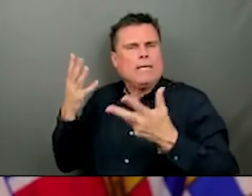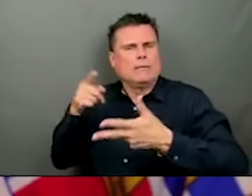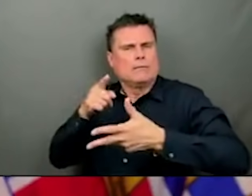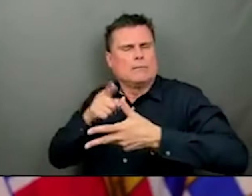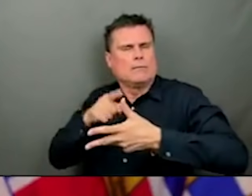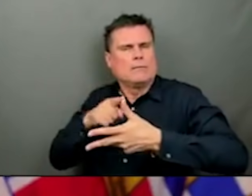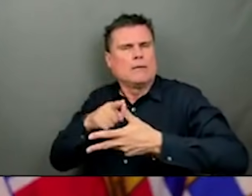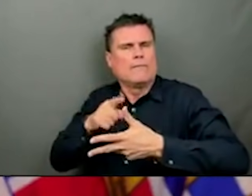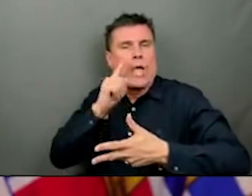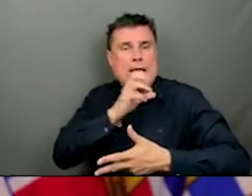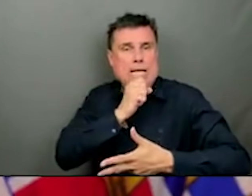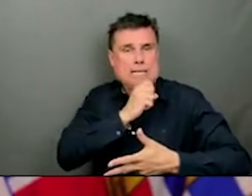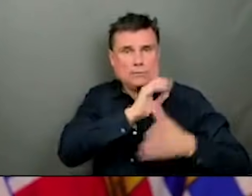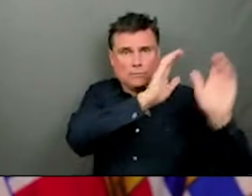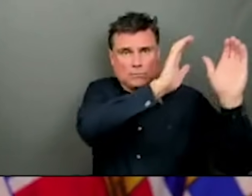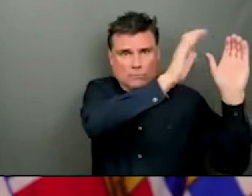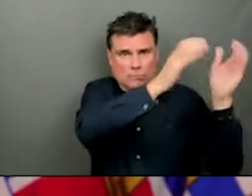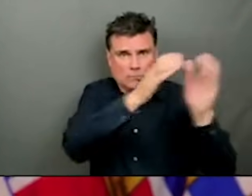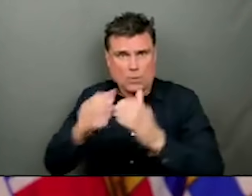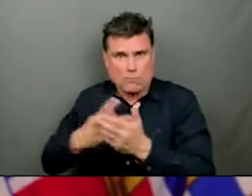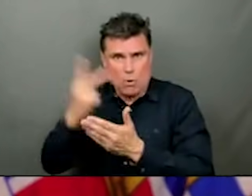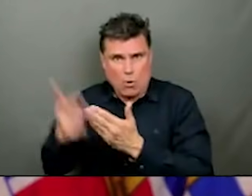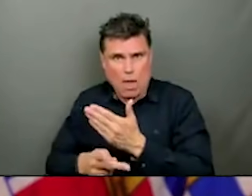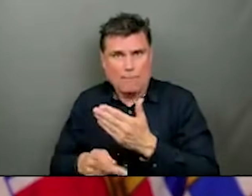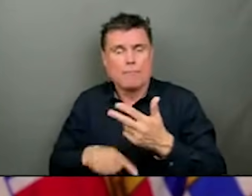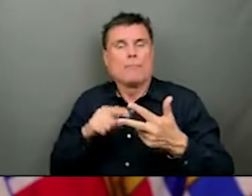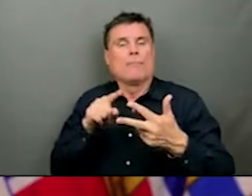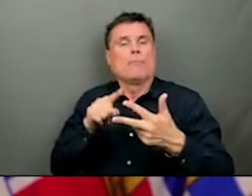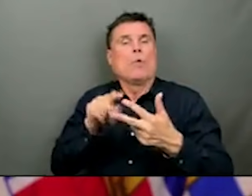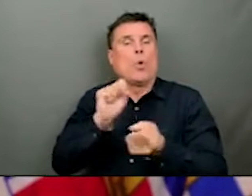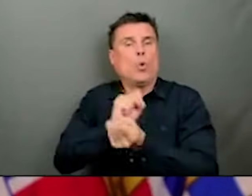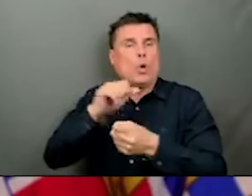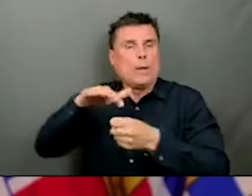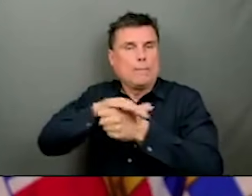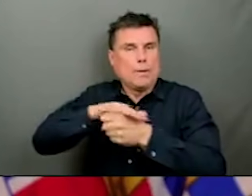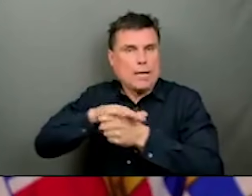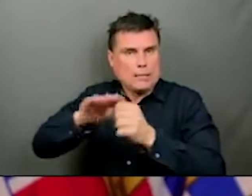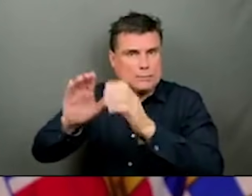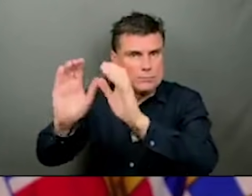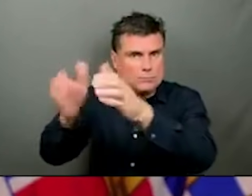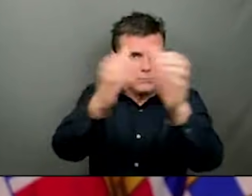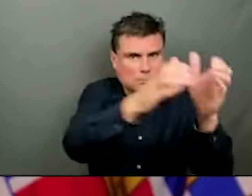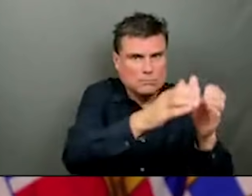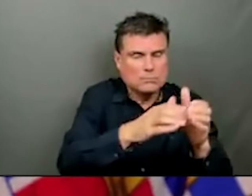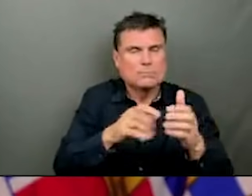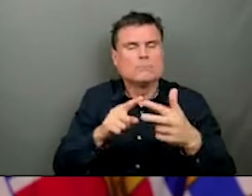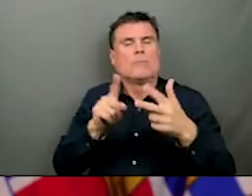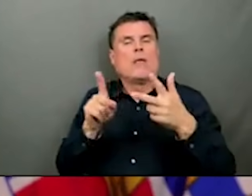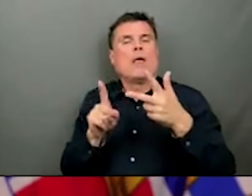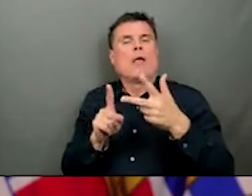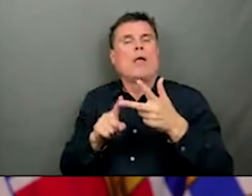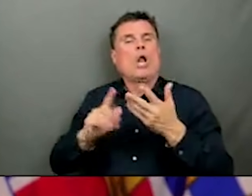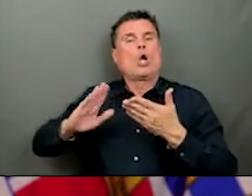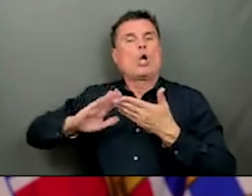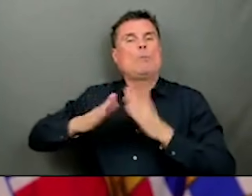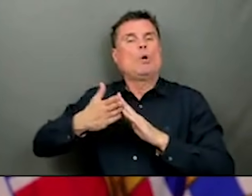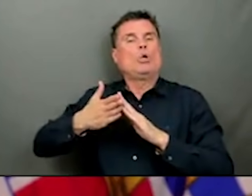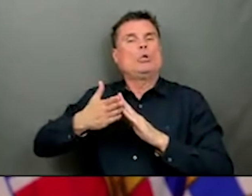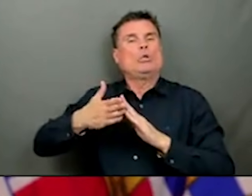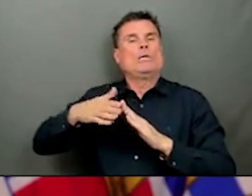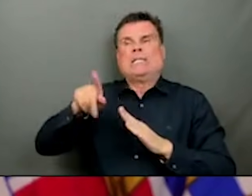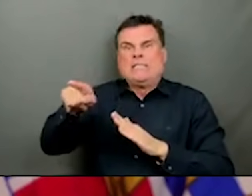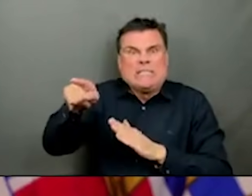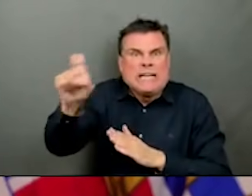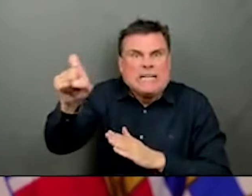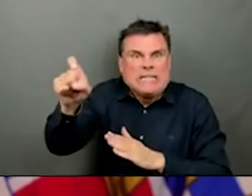worker plan seems to be effectively stalled. I don't know if there's any thought to reviving